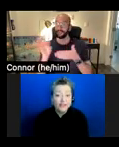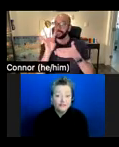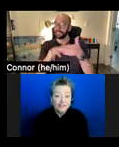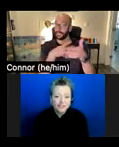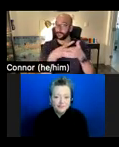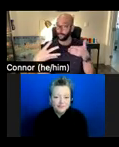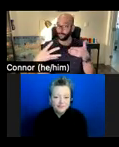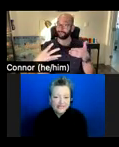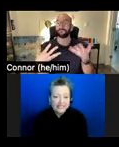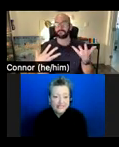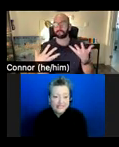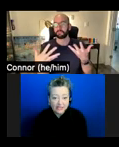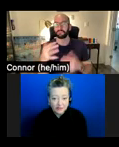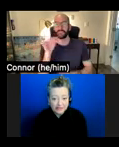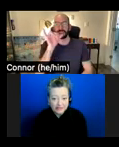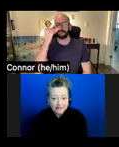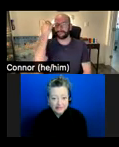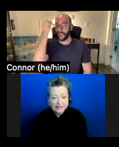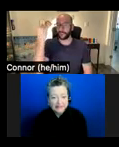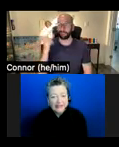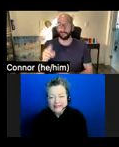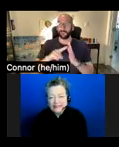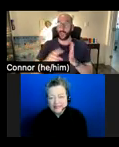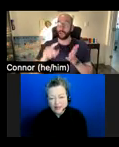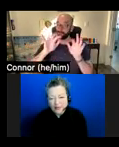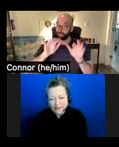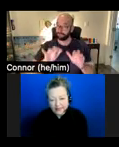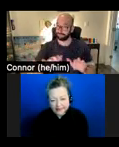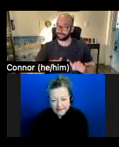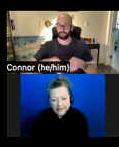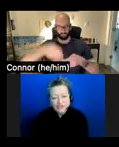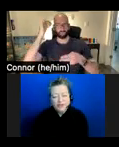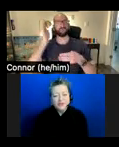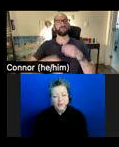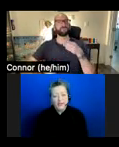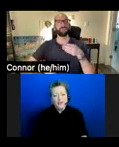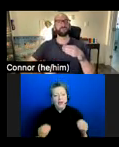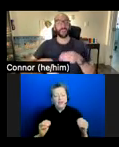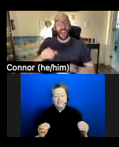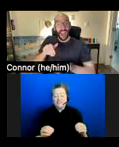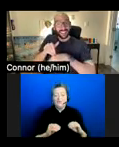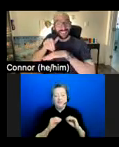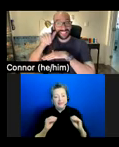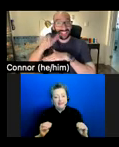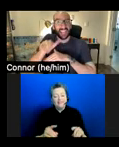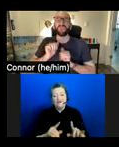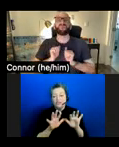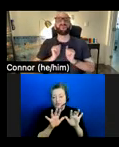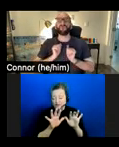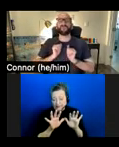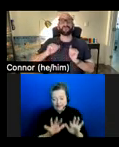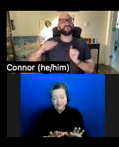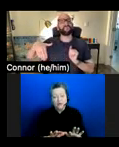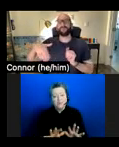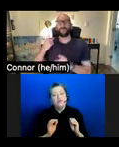The other feature is scheduled. And it is exactly what you think it is. So it's when you have an idea, you've completed the thought,